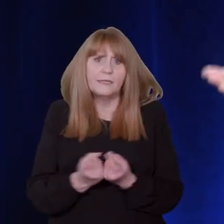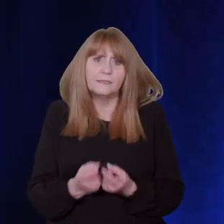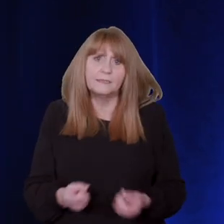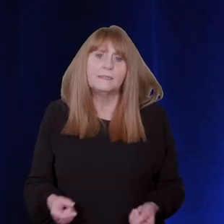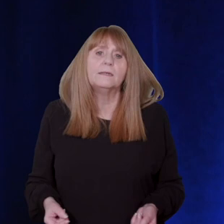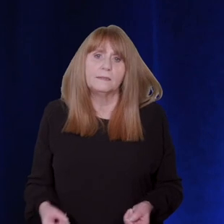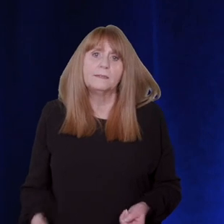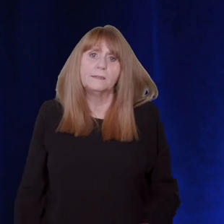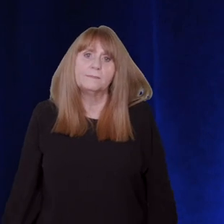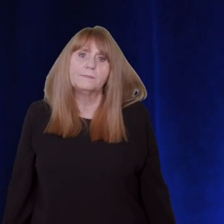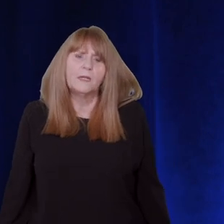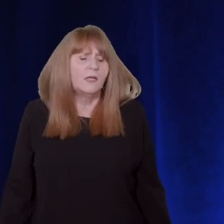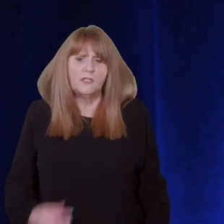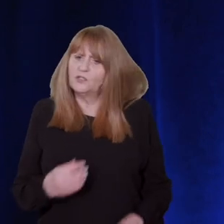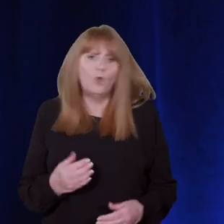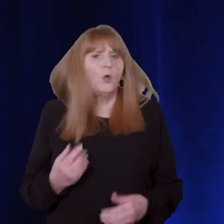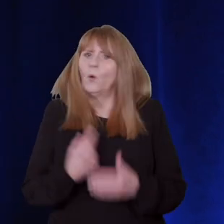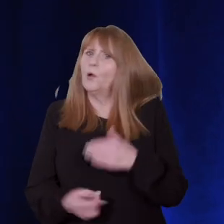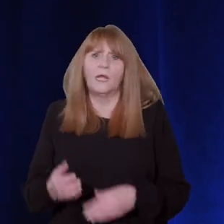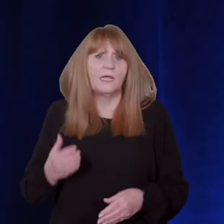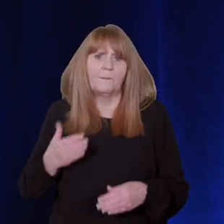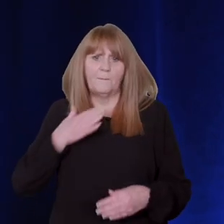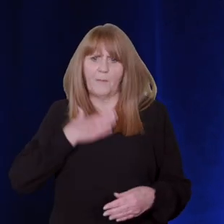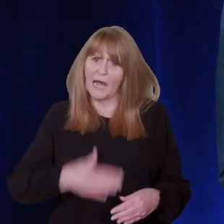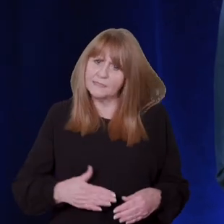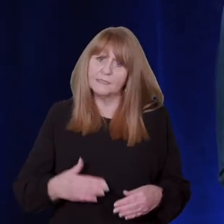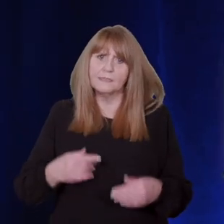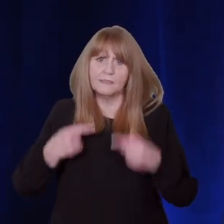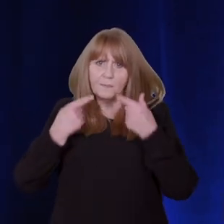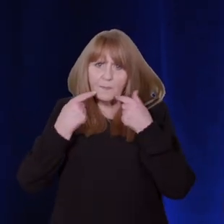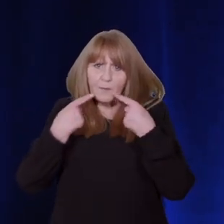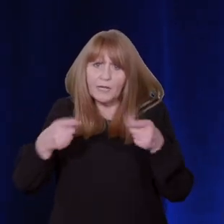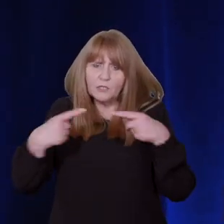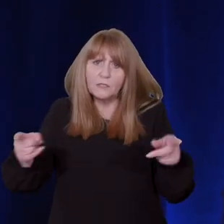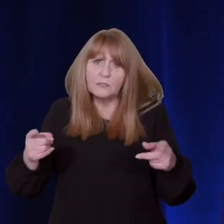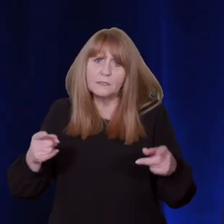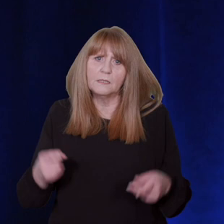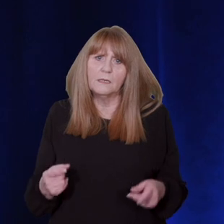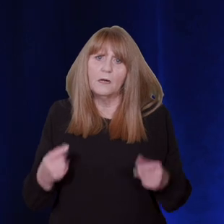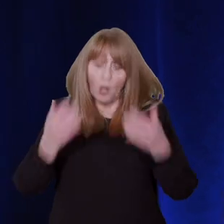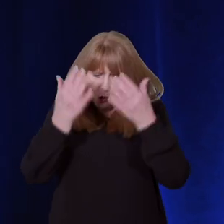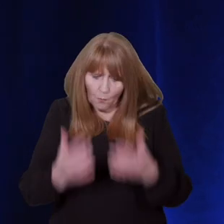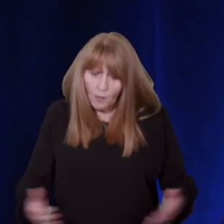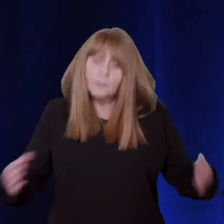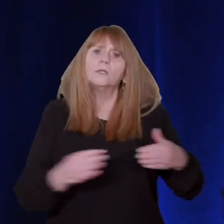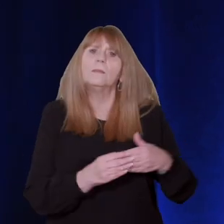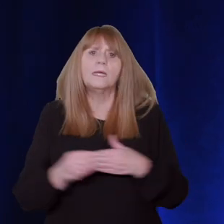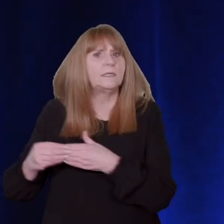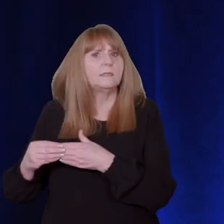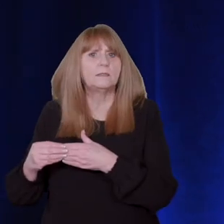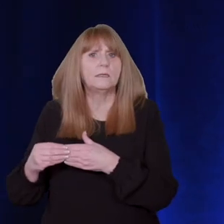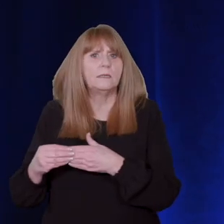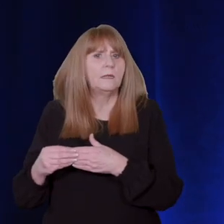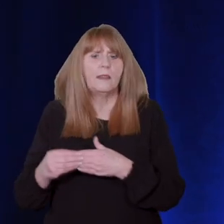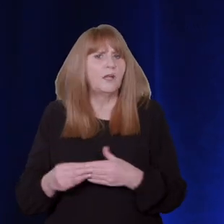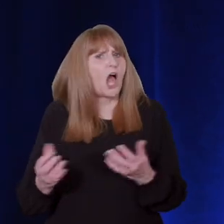than a preacher or a worship leader. I was thinking the other day of all the different groups and clubs I've run over the years just to try